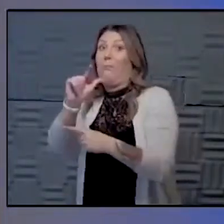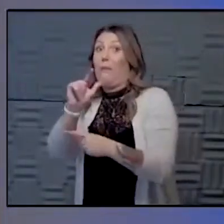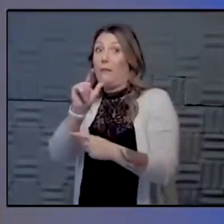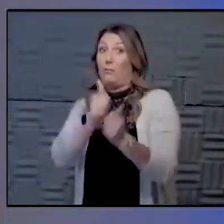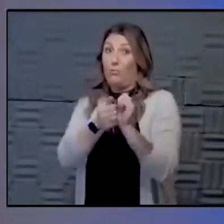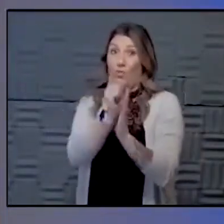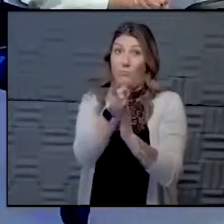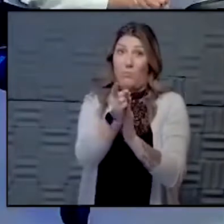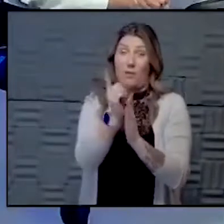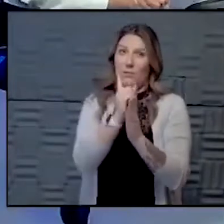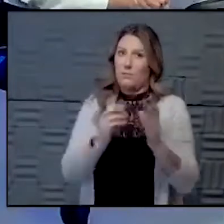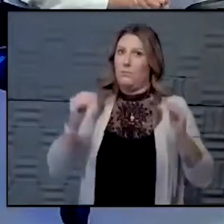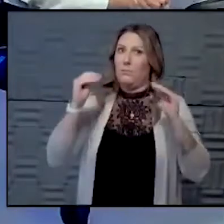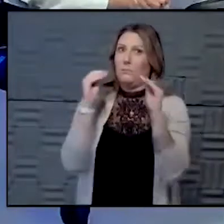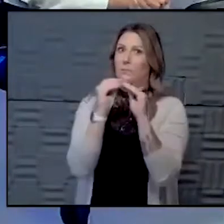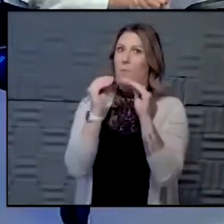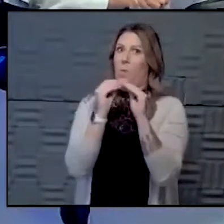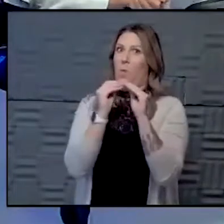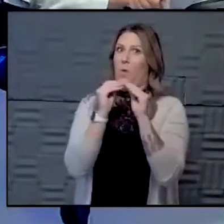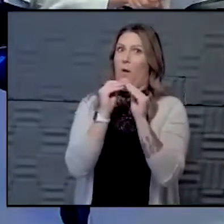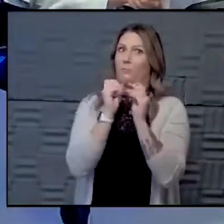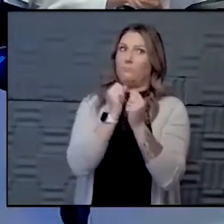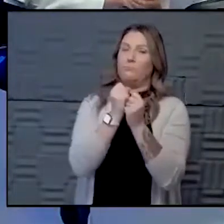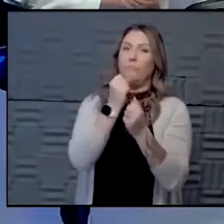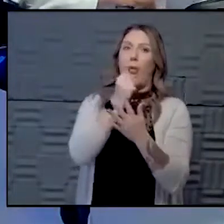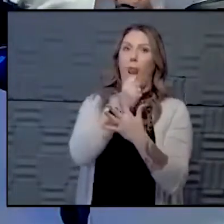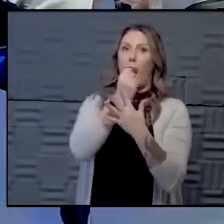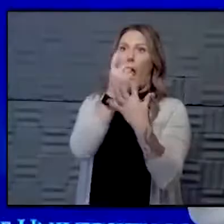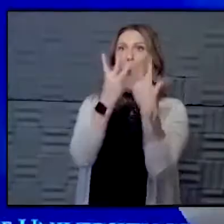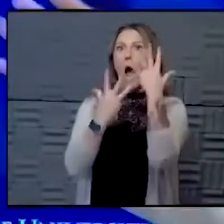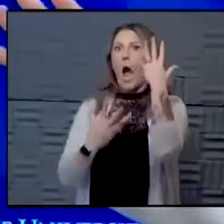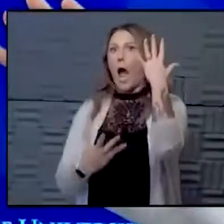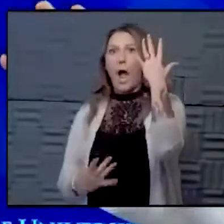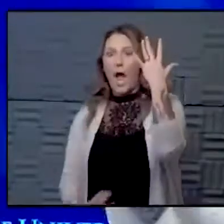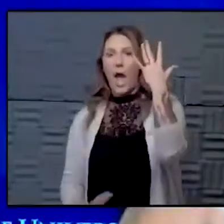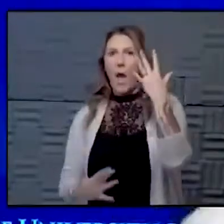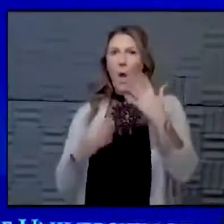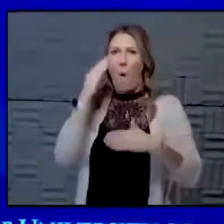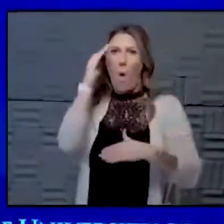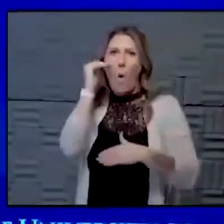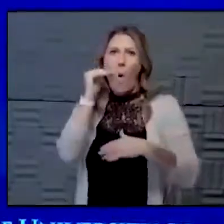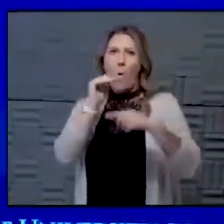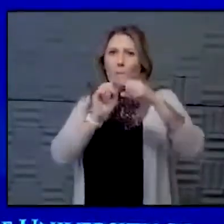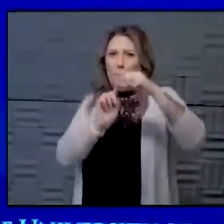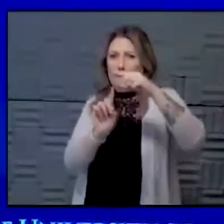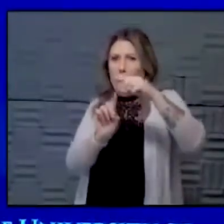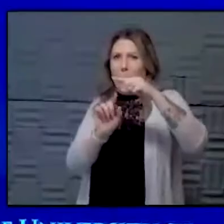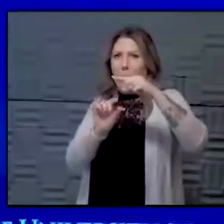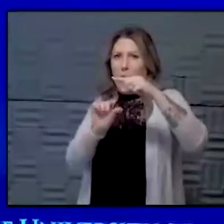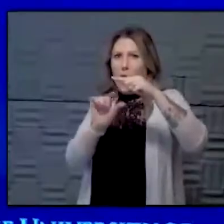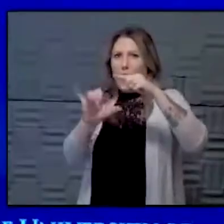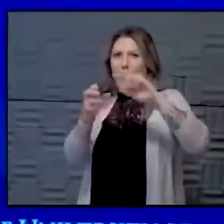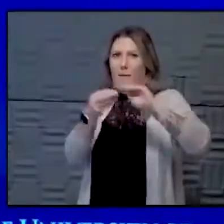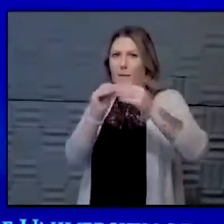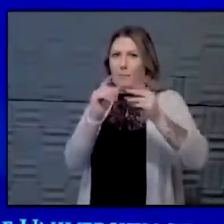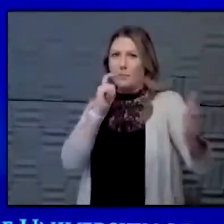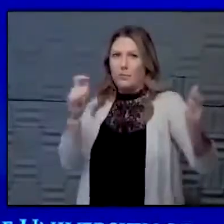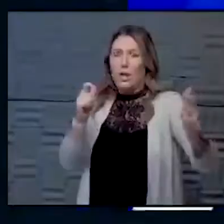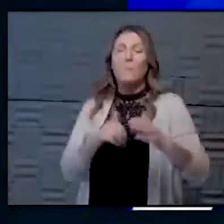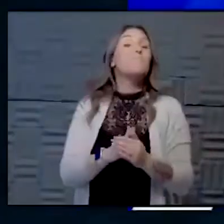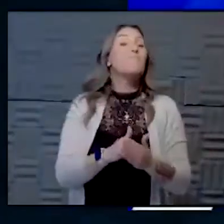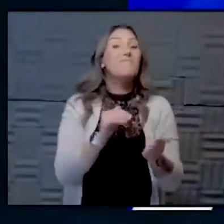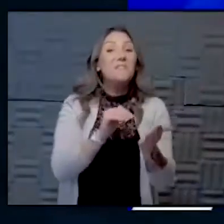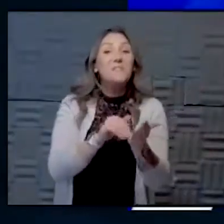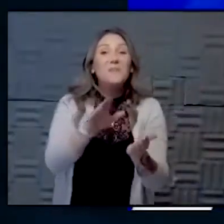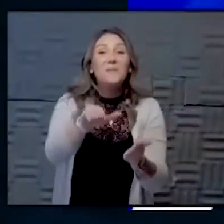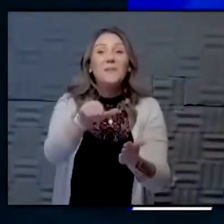that. Okay, well that's good because I think I may have to. I got to hope that denominator is a big Right. number some days. Okay, Dr. Jones, you care for a lot